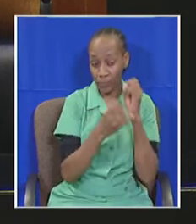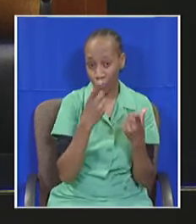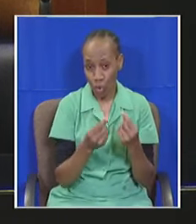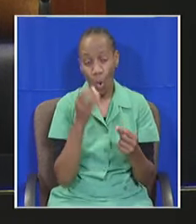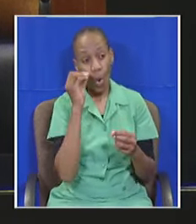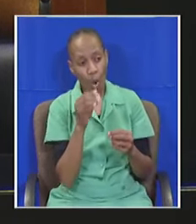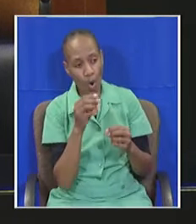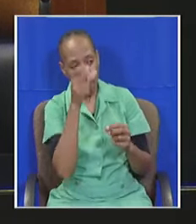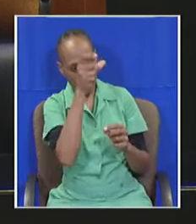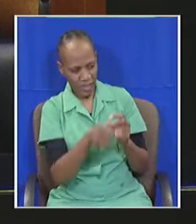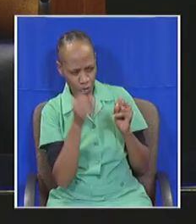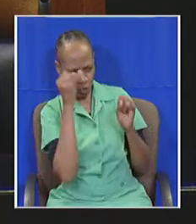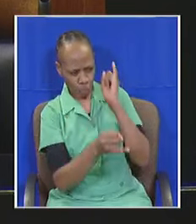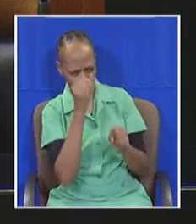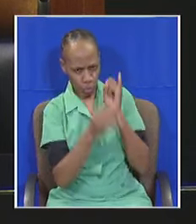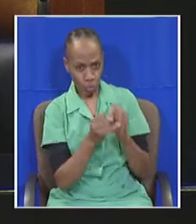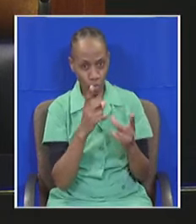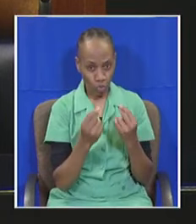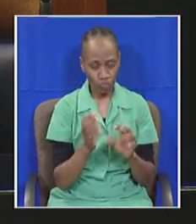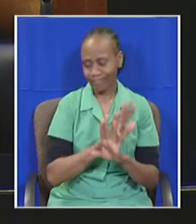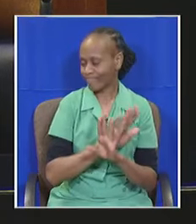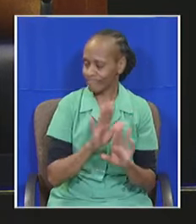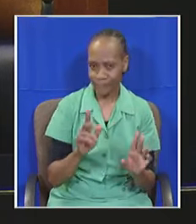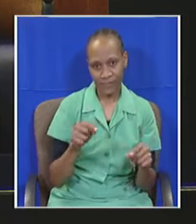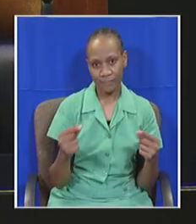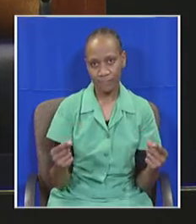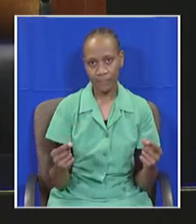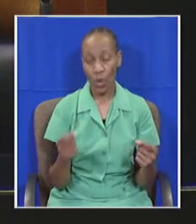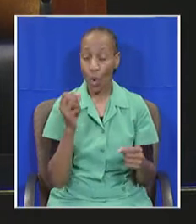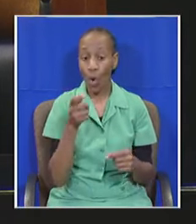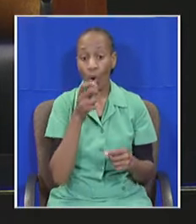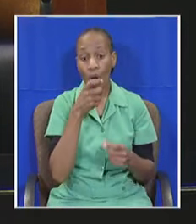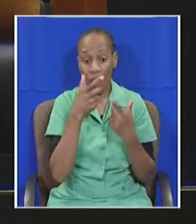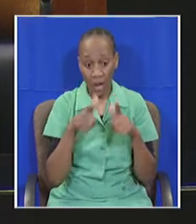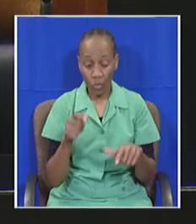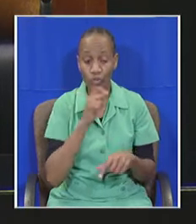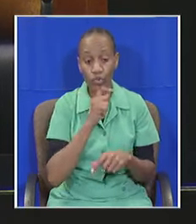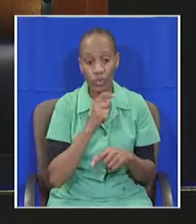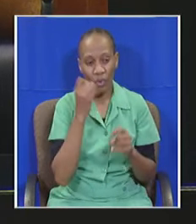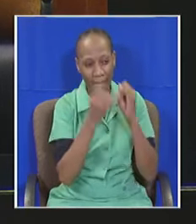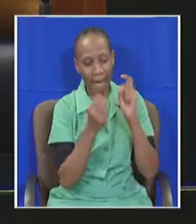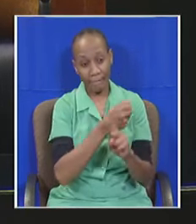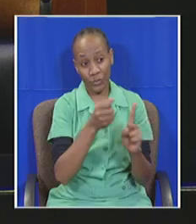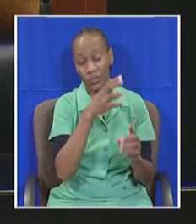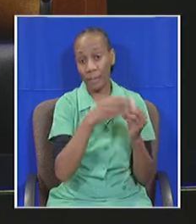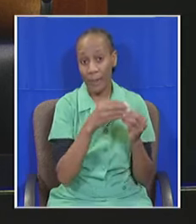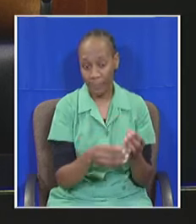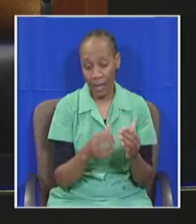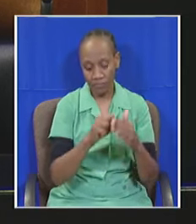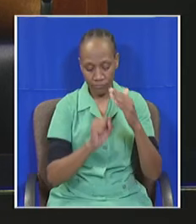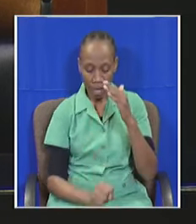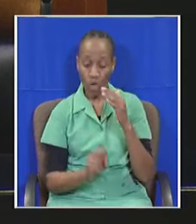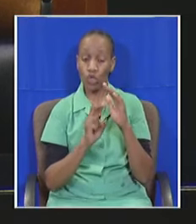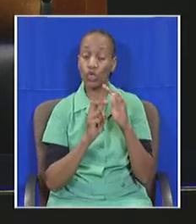personal reflection upon a member's integrity or dignity or verbally abuse a member in another way. Subrule 2 states